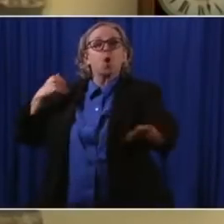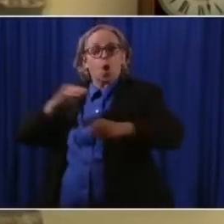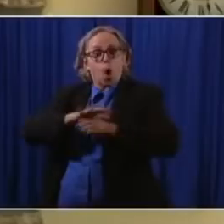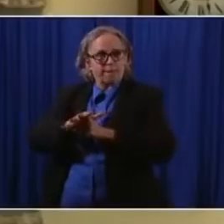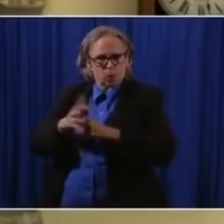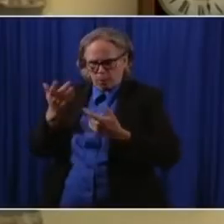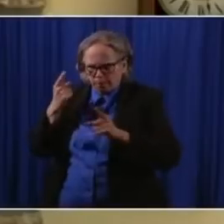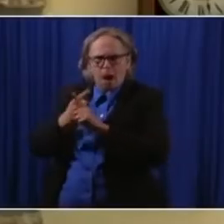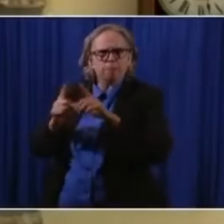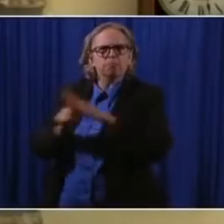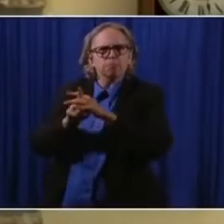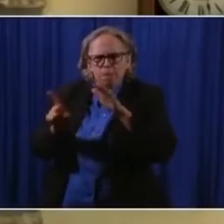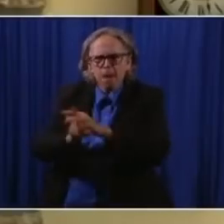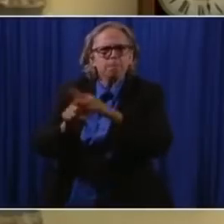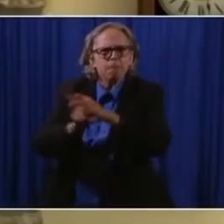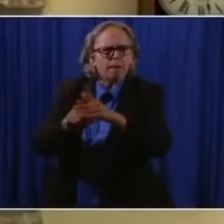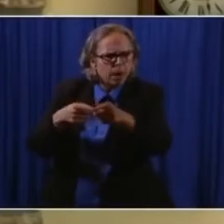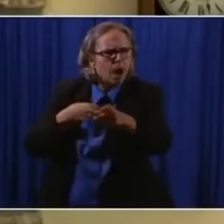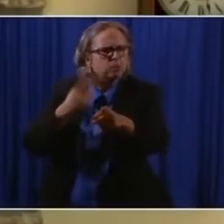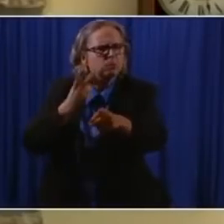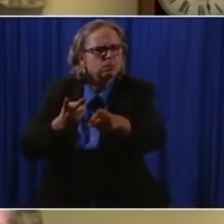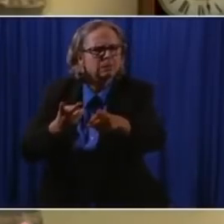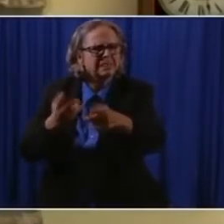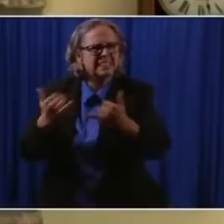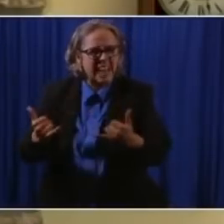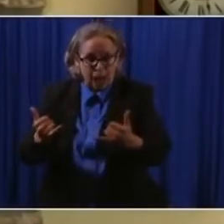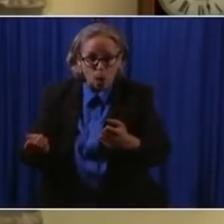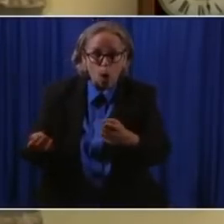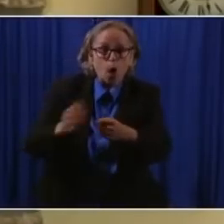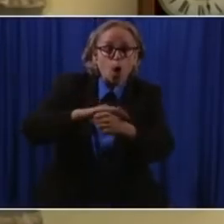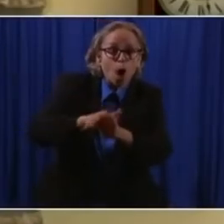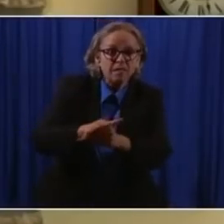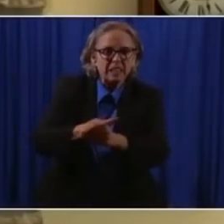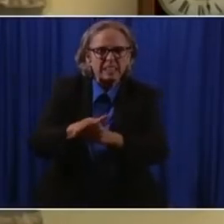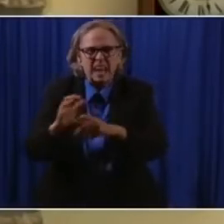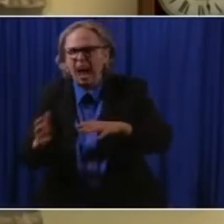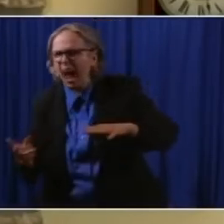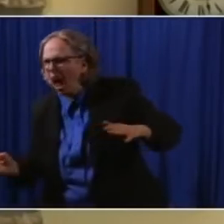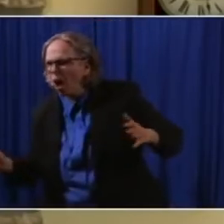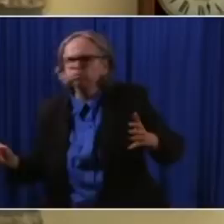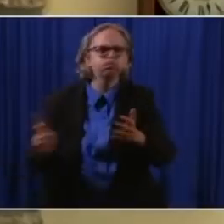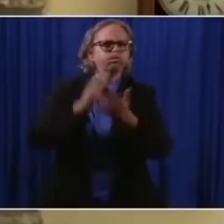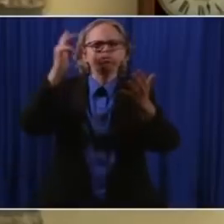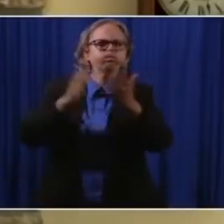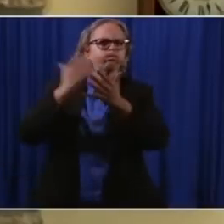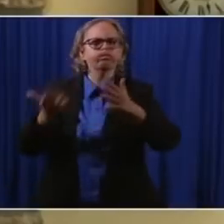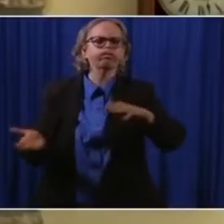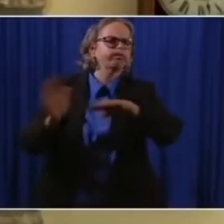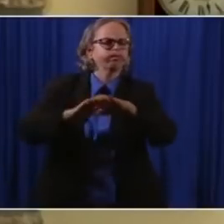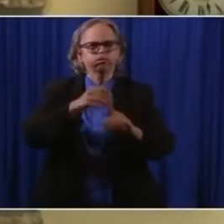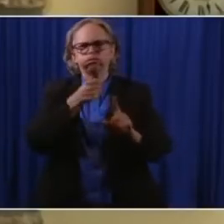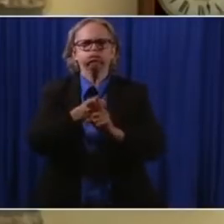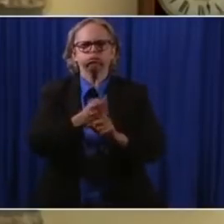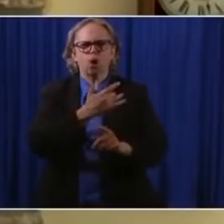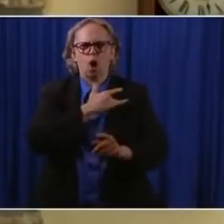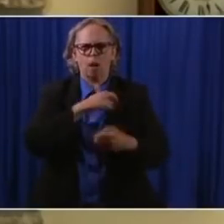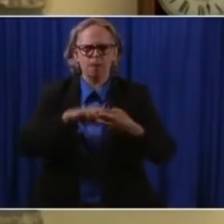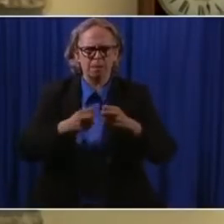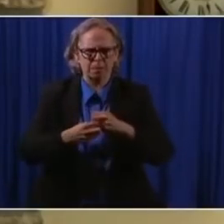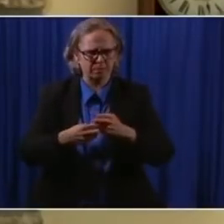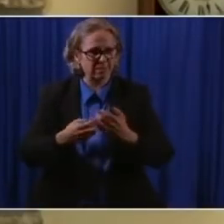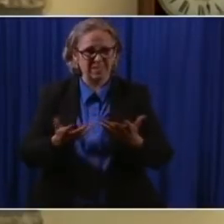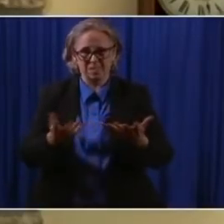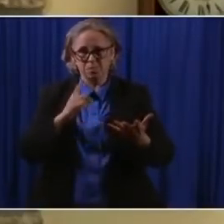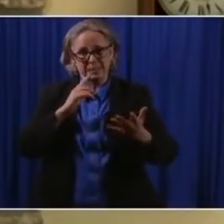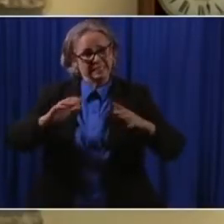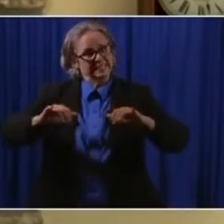that syndrome with the heart, which could lead to that. The advice is the same,